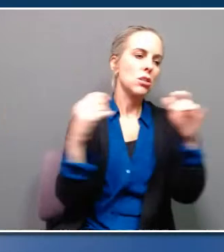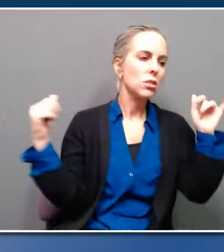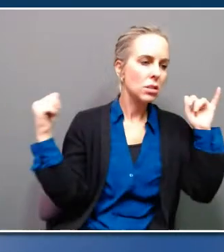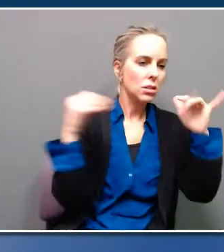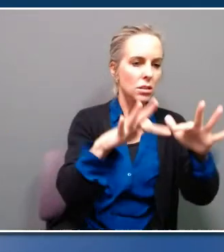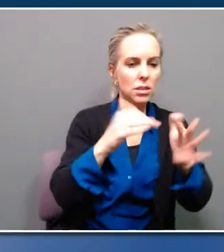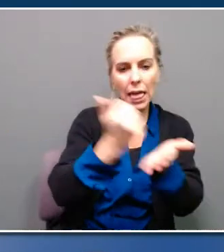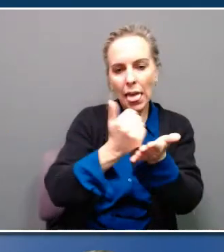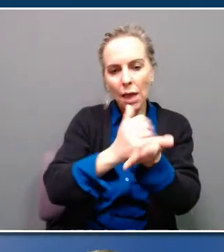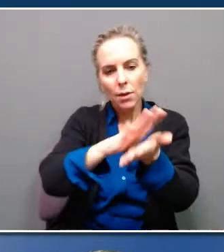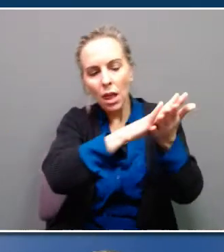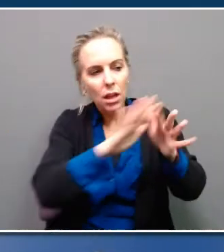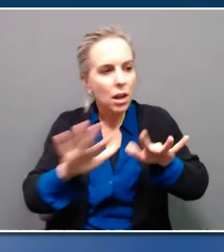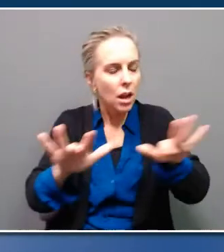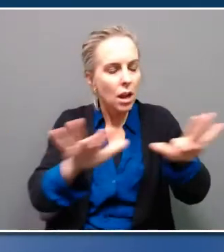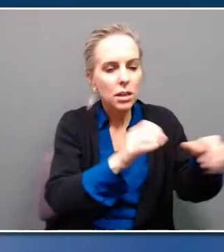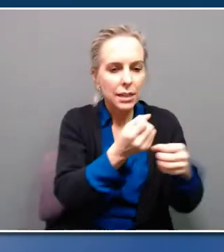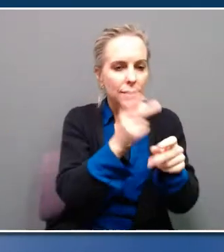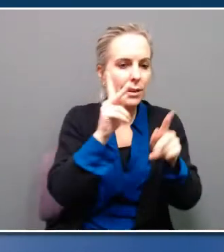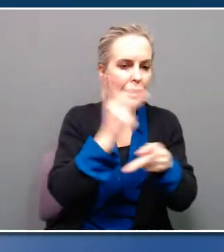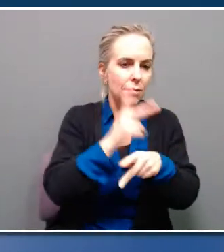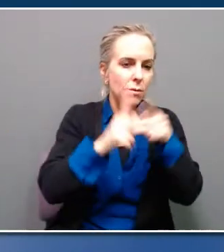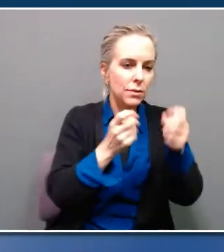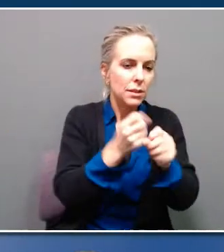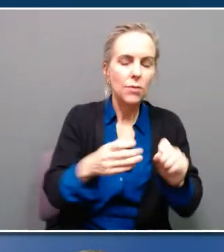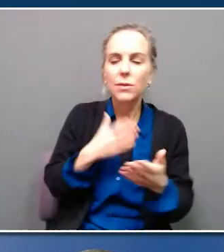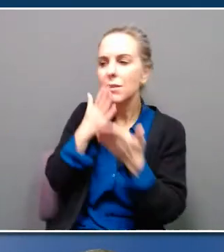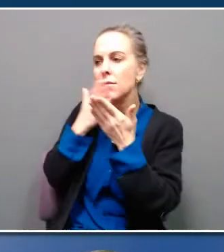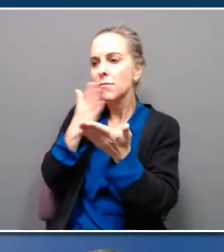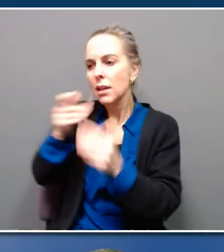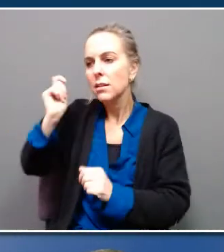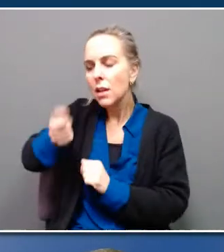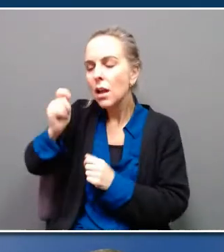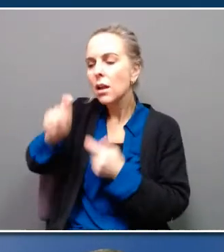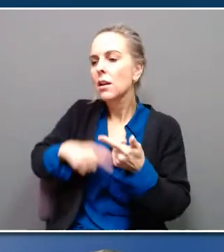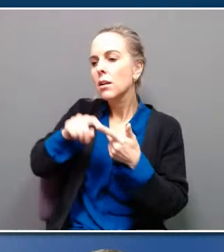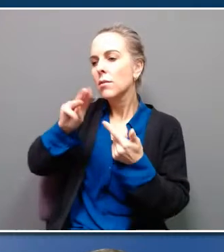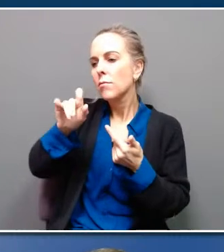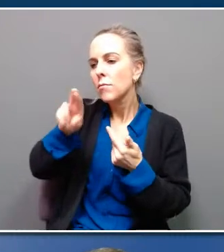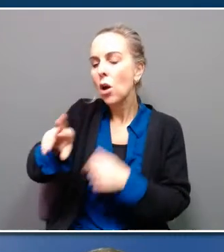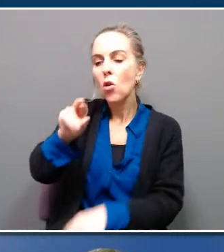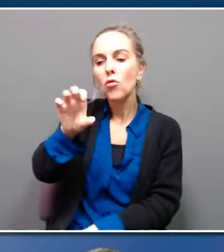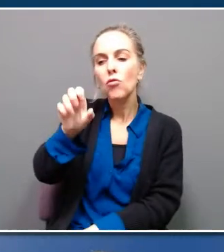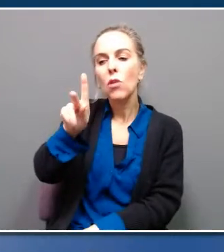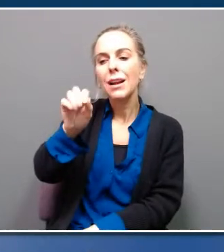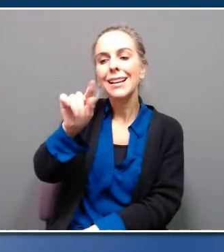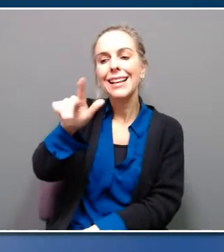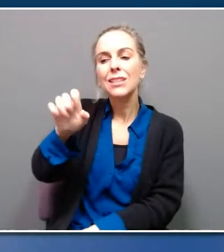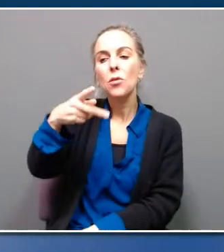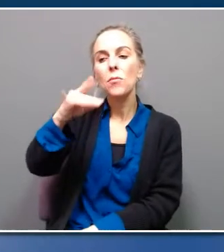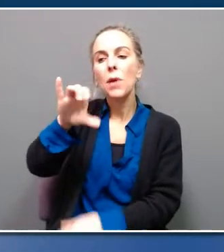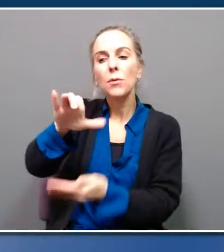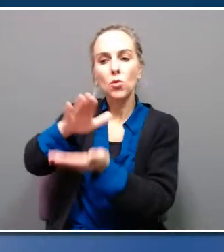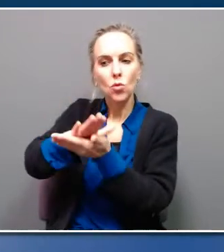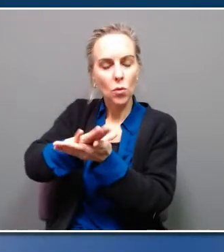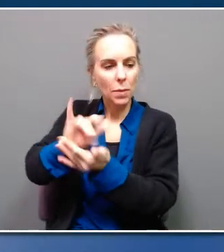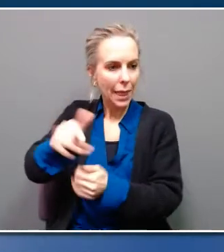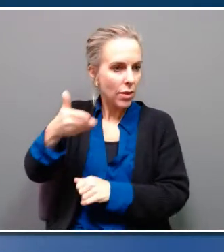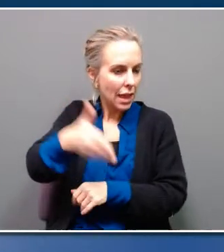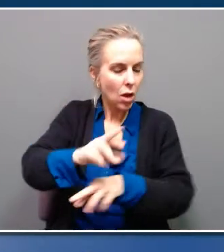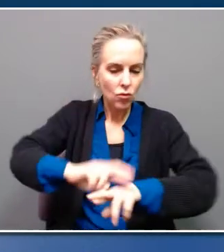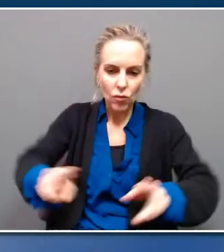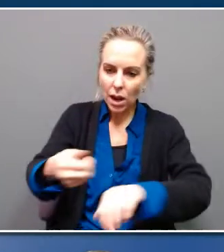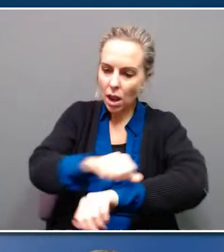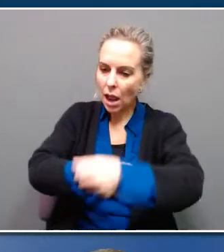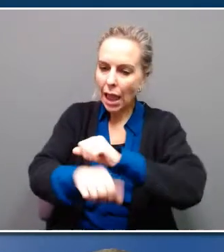Executive Holbrook. I want to thank the Livingston Mayor, Rockcastle Public Schools, who are, of course, there ready to help, Pine Hills